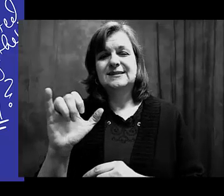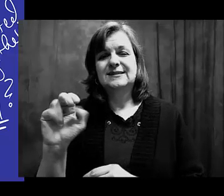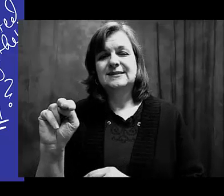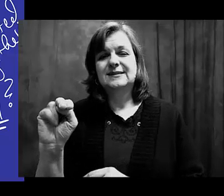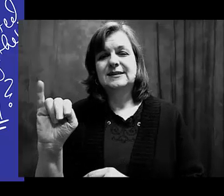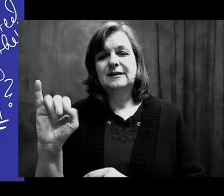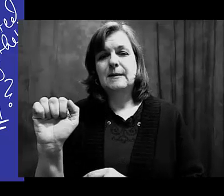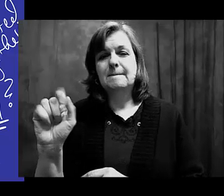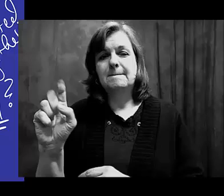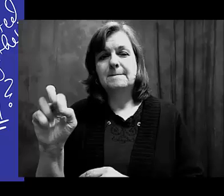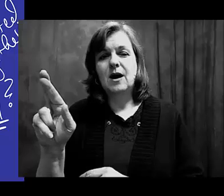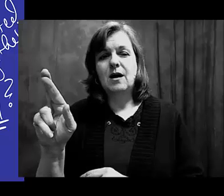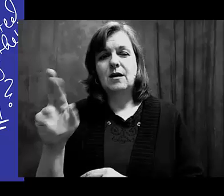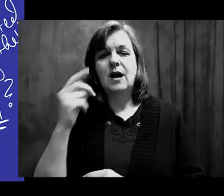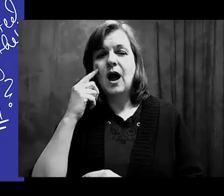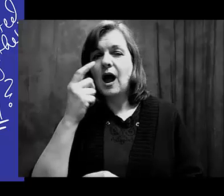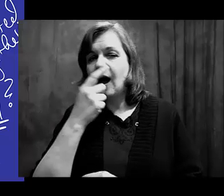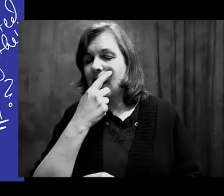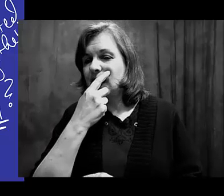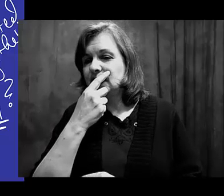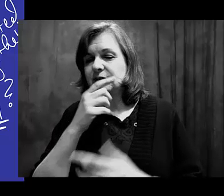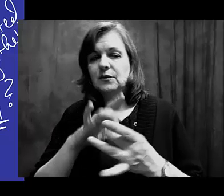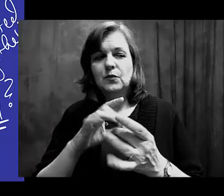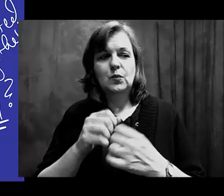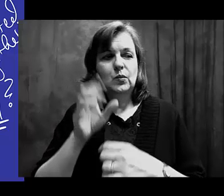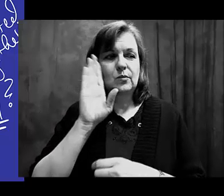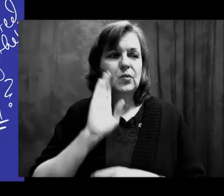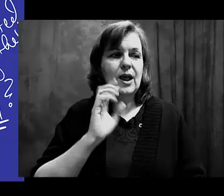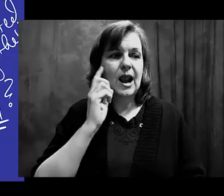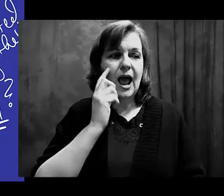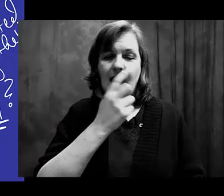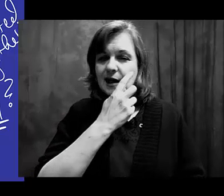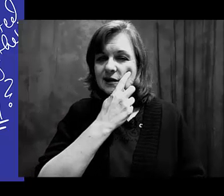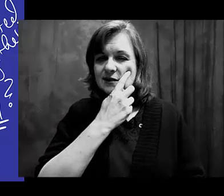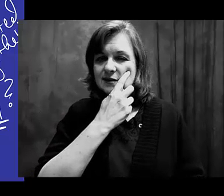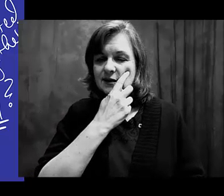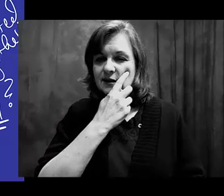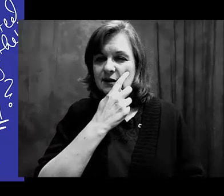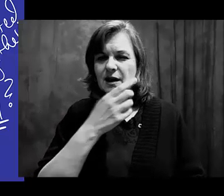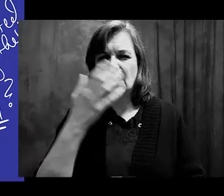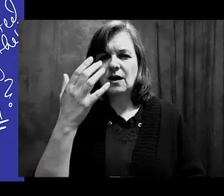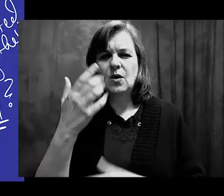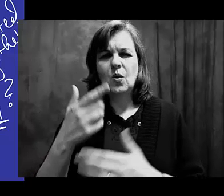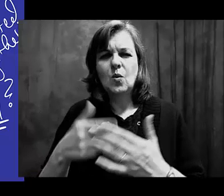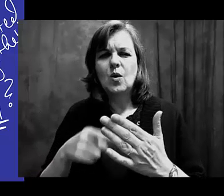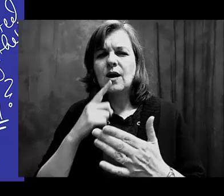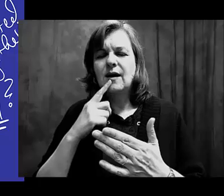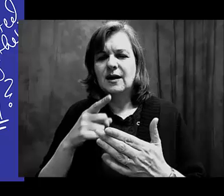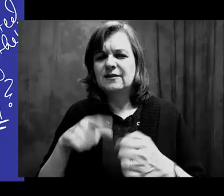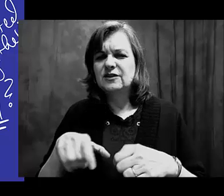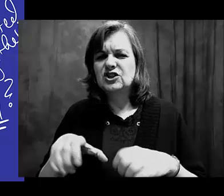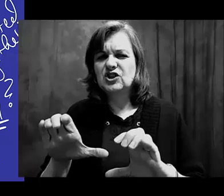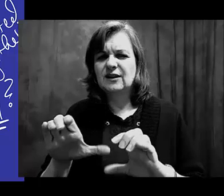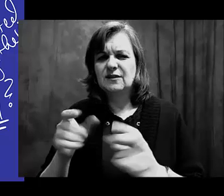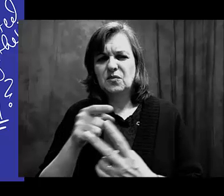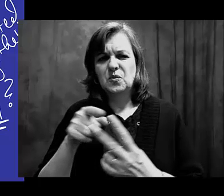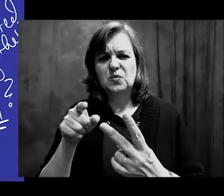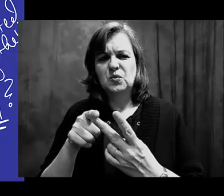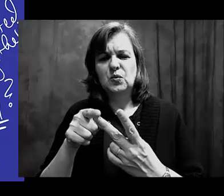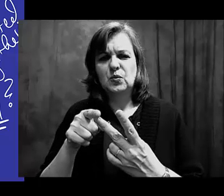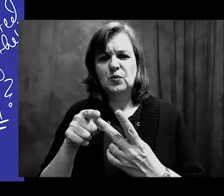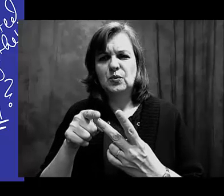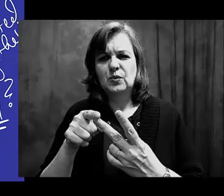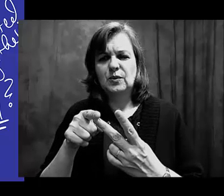eyes being linked to brown eyes, okay, what are the chances of these things kind of matching up with